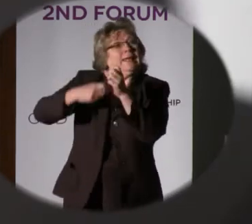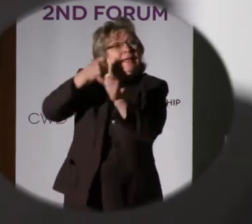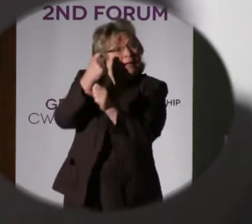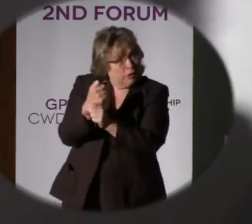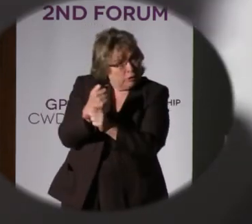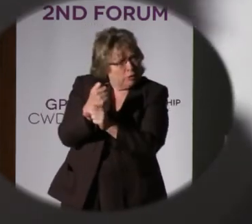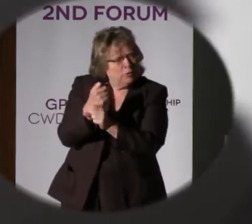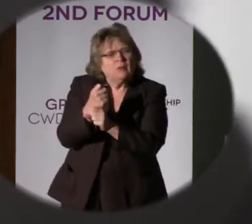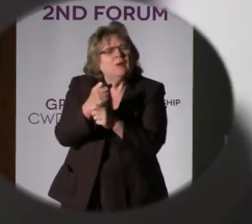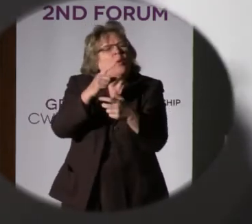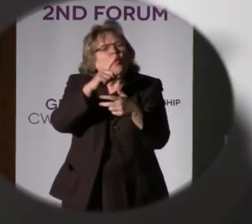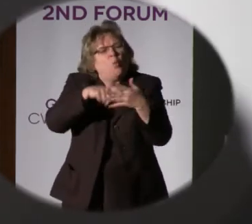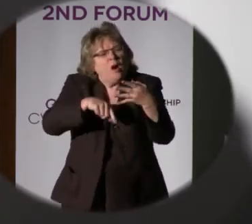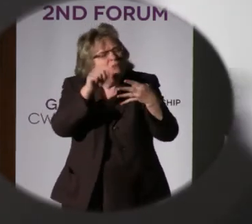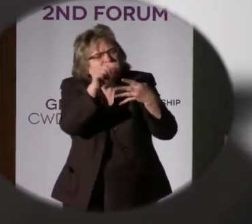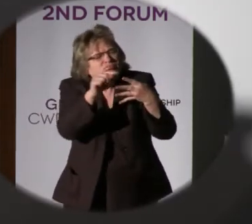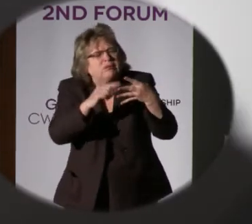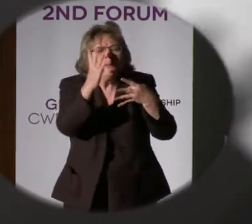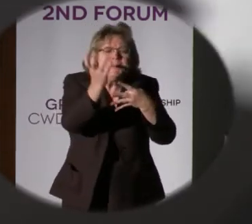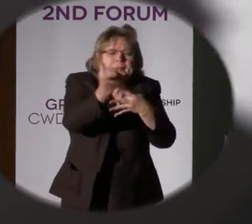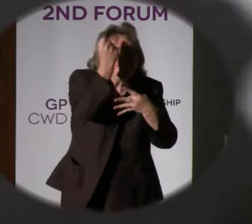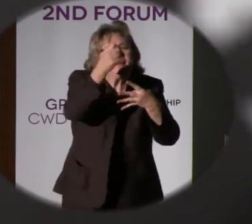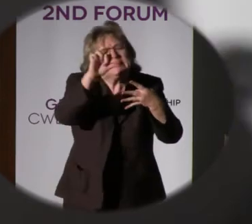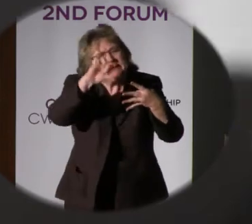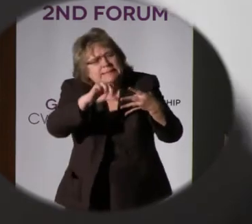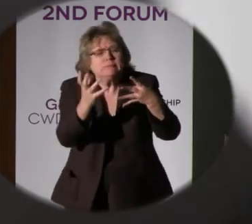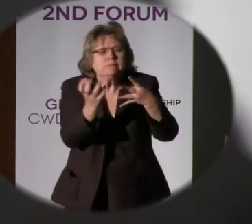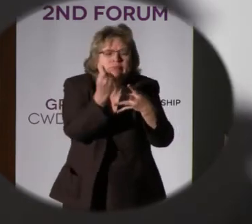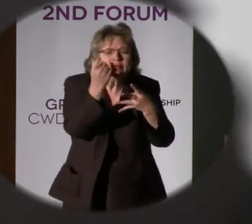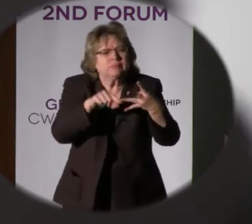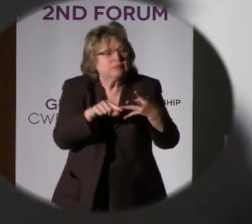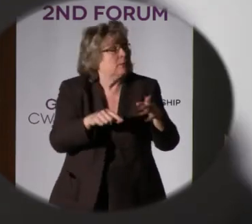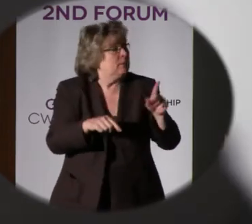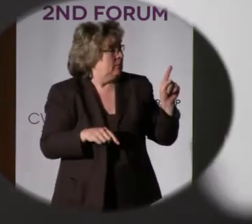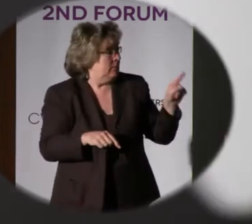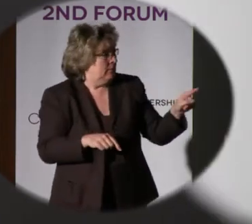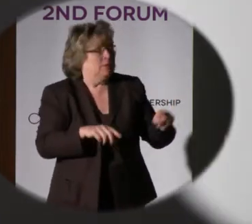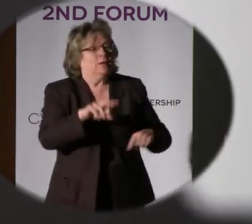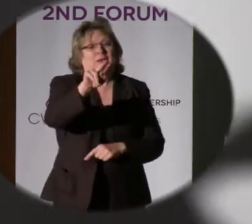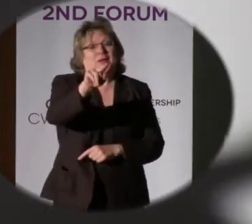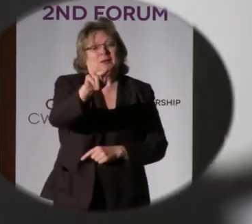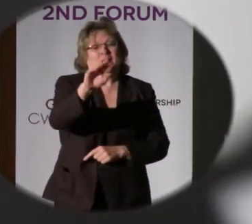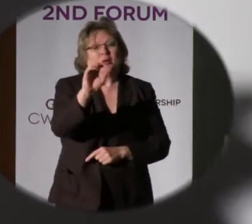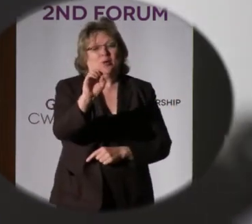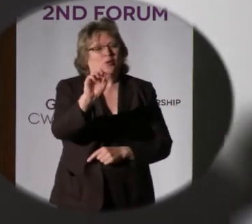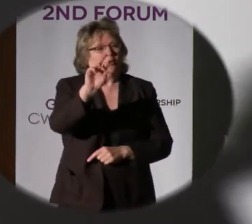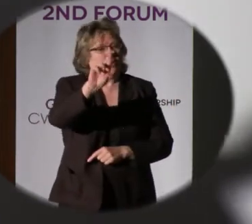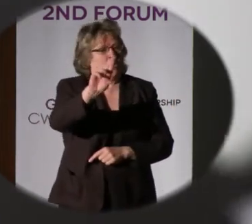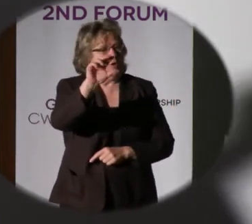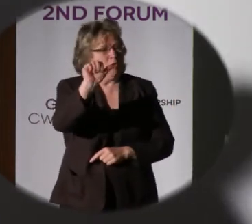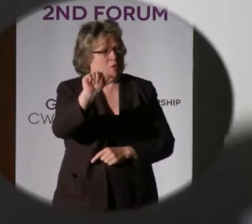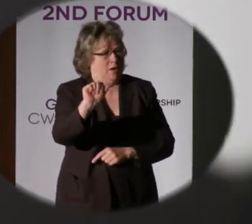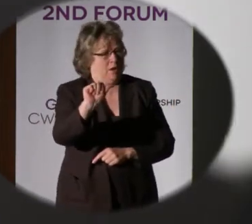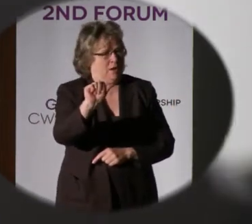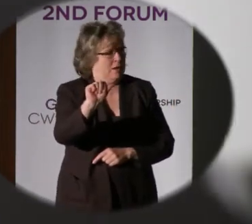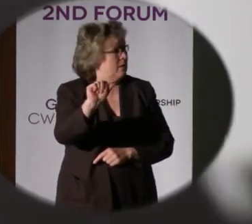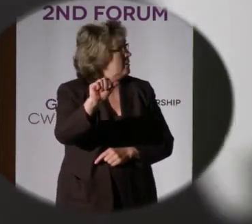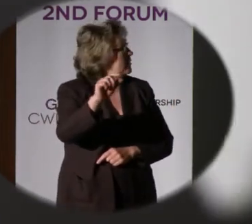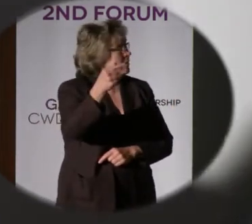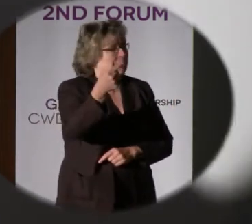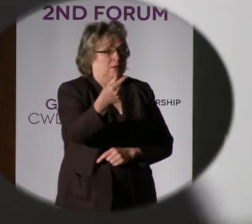Professor Nora Groce, who's going to moderate this first session for us.